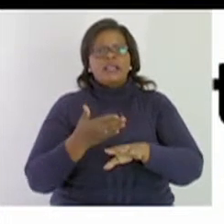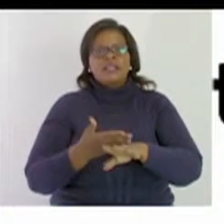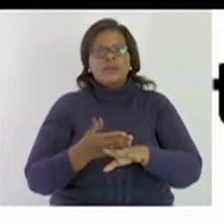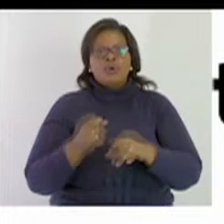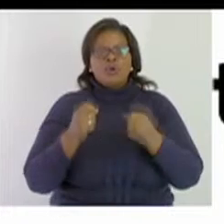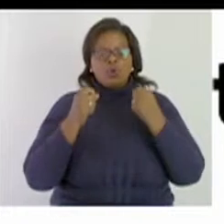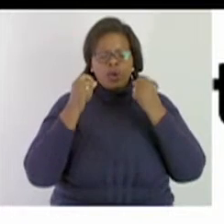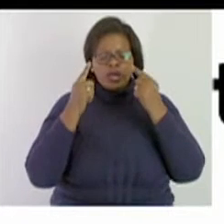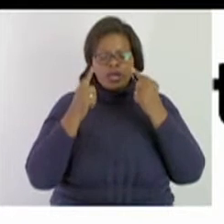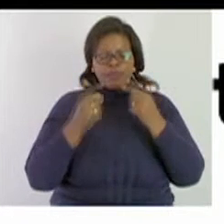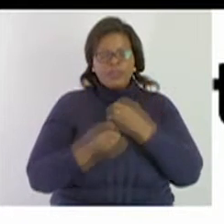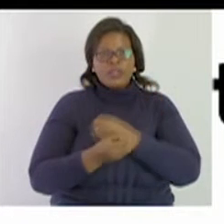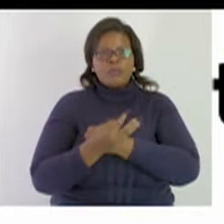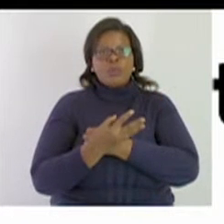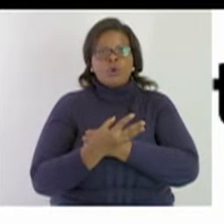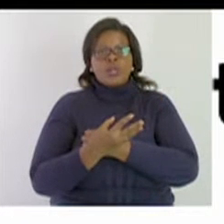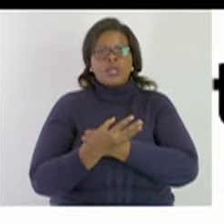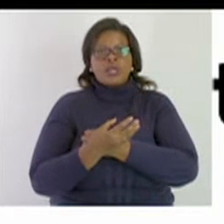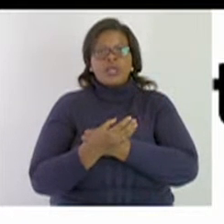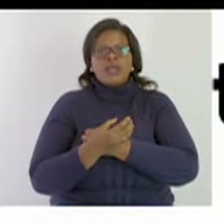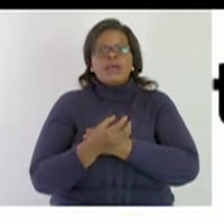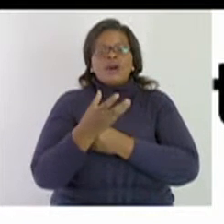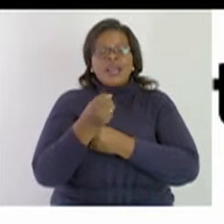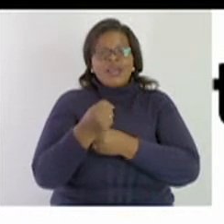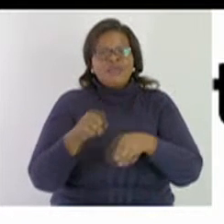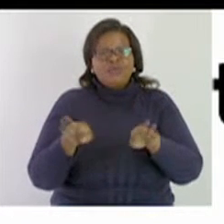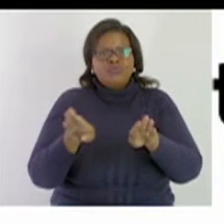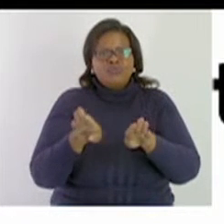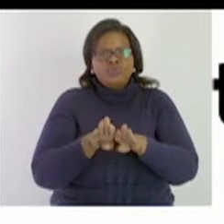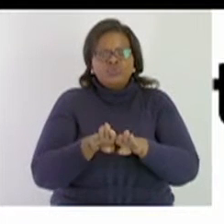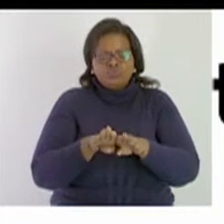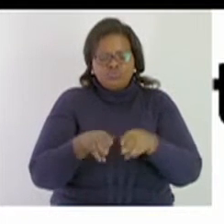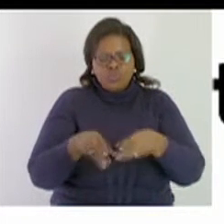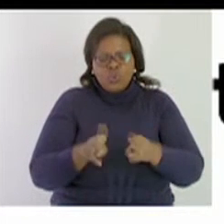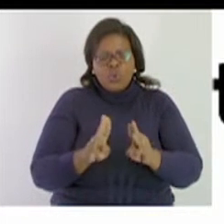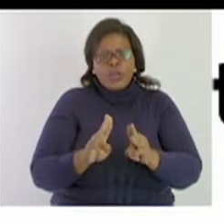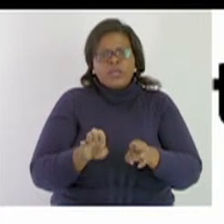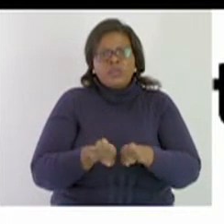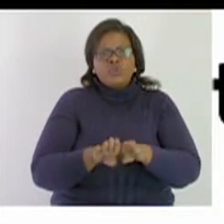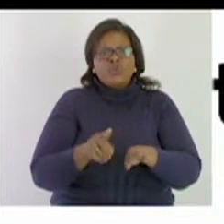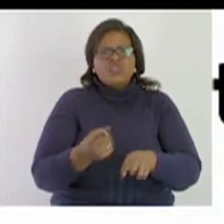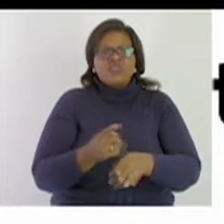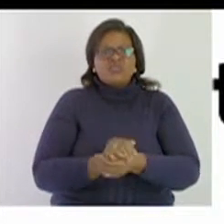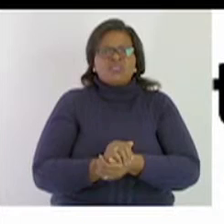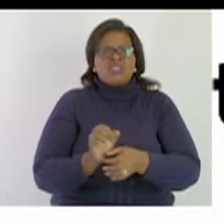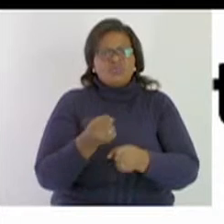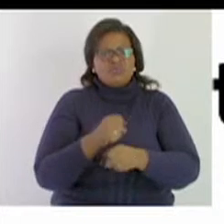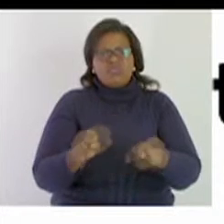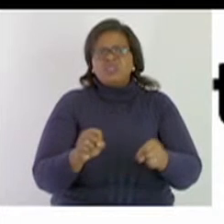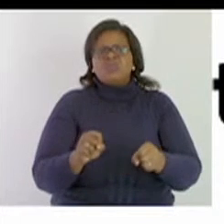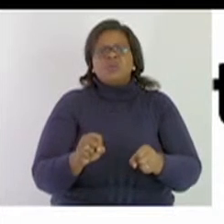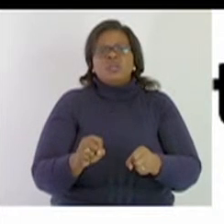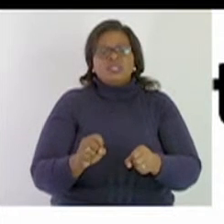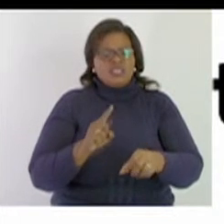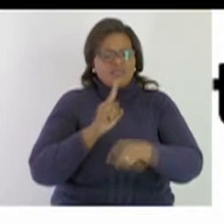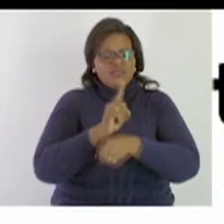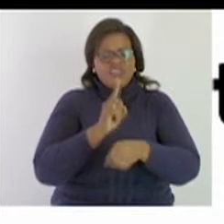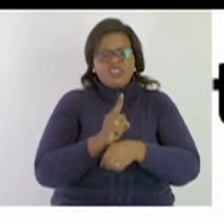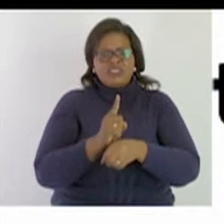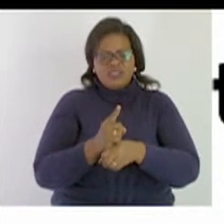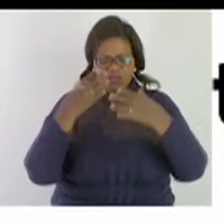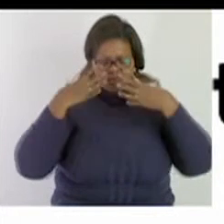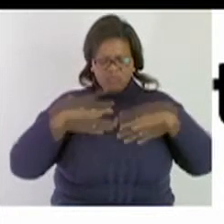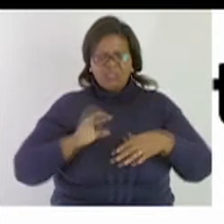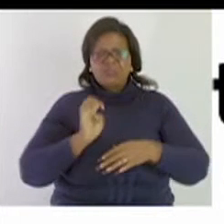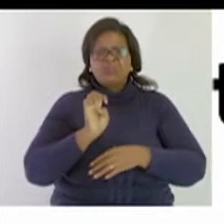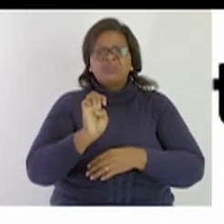morning, there is a specific way you do things. You do not just put your clothes on first, then take a